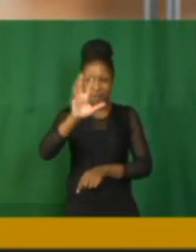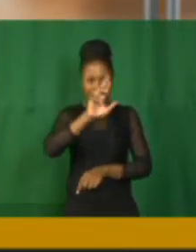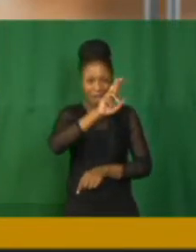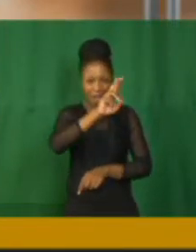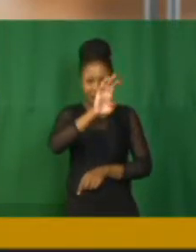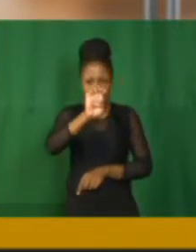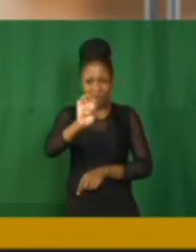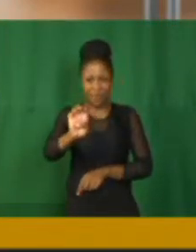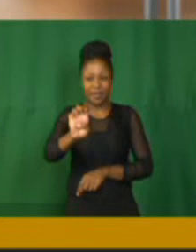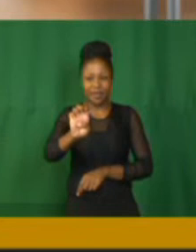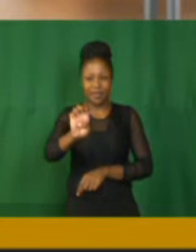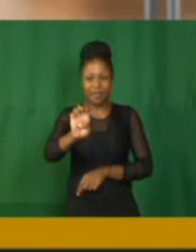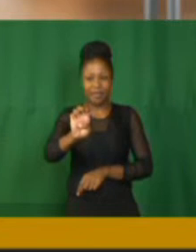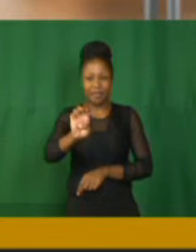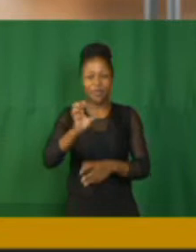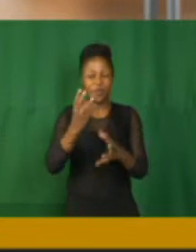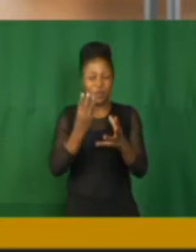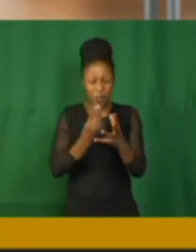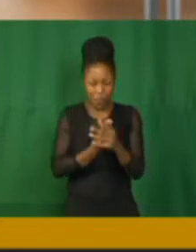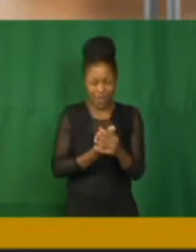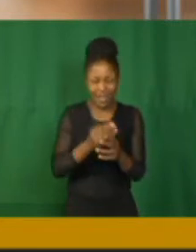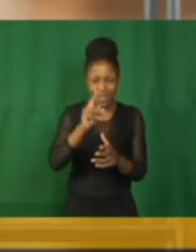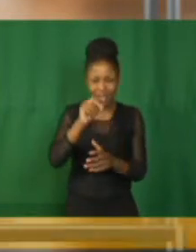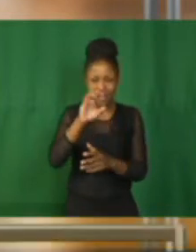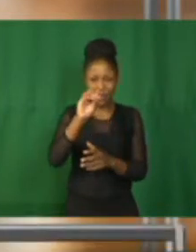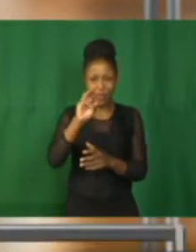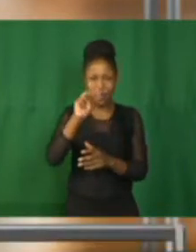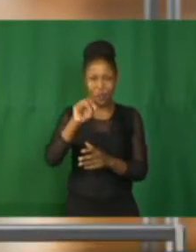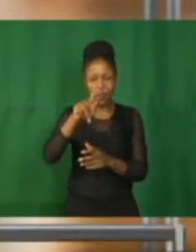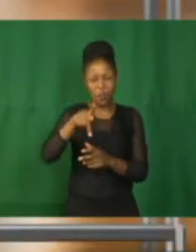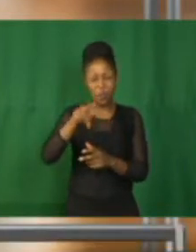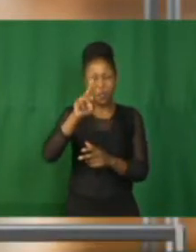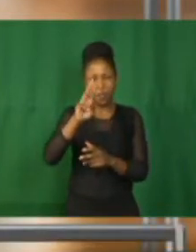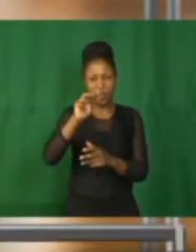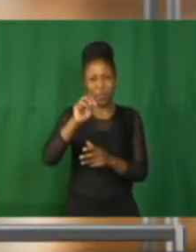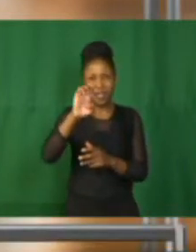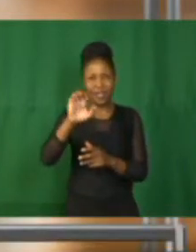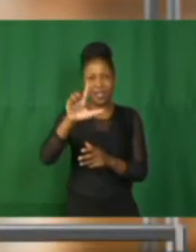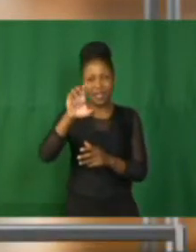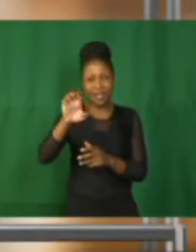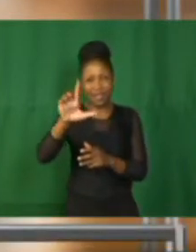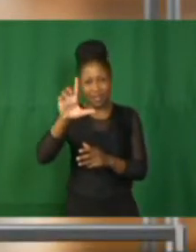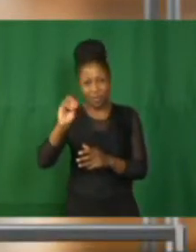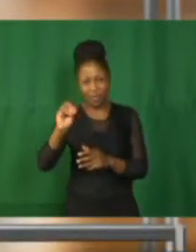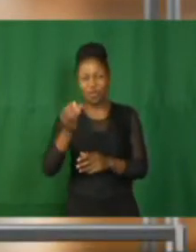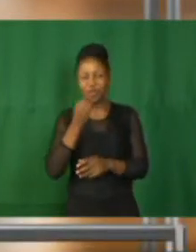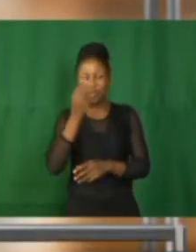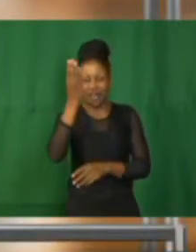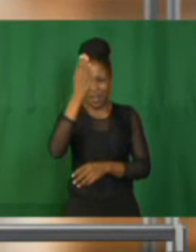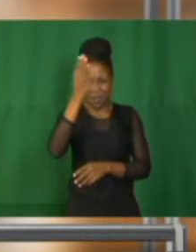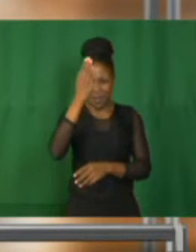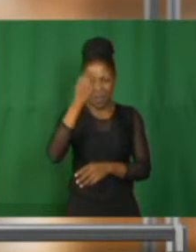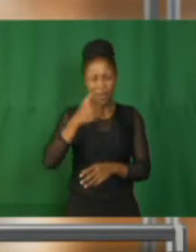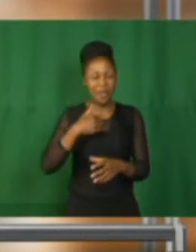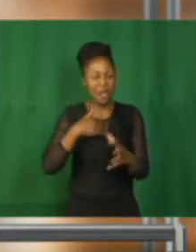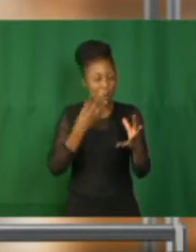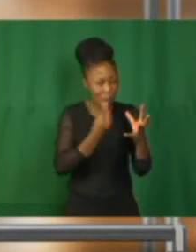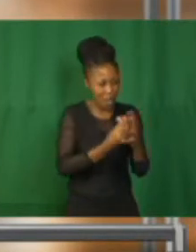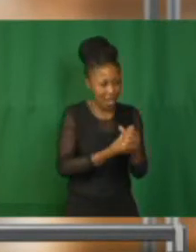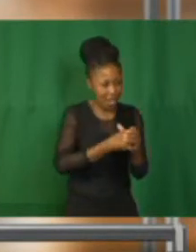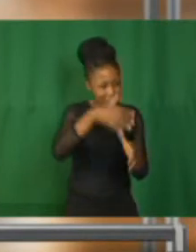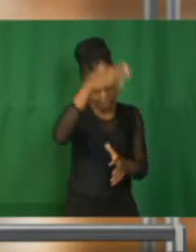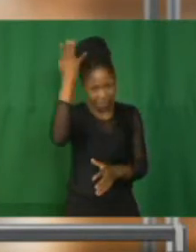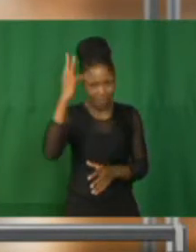religious education with Nompumelelo Dlamini, and also joining me in the studio at the moment is Nompumelelo Hadebe